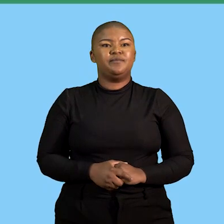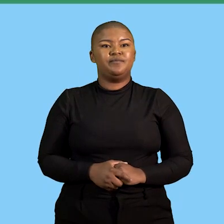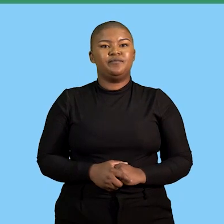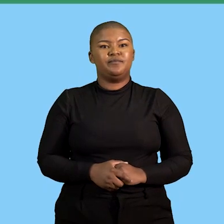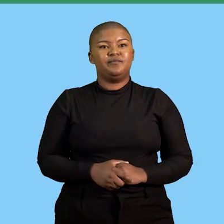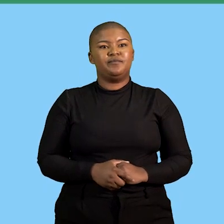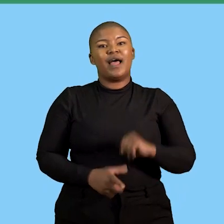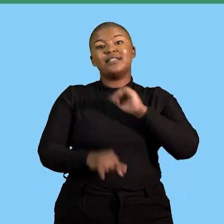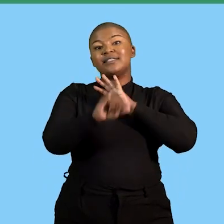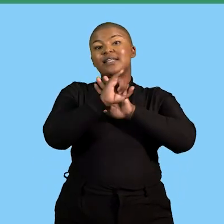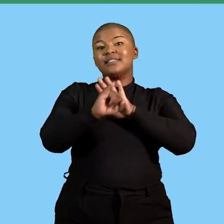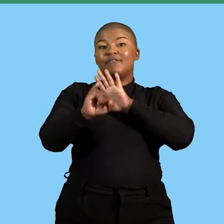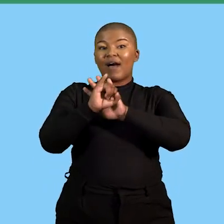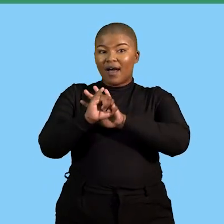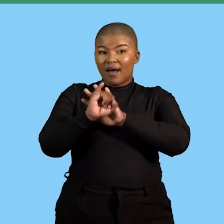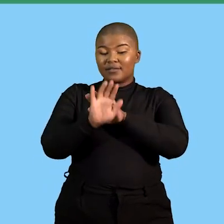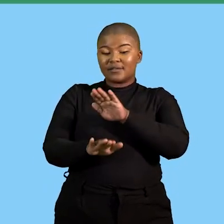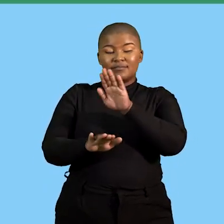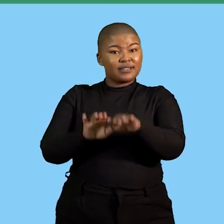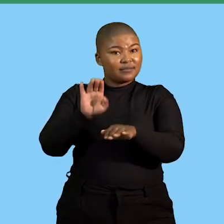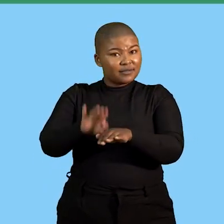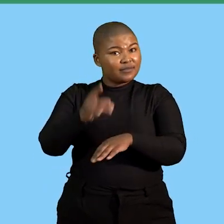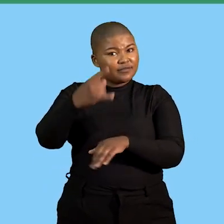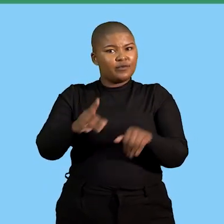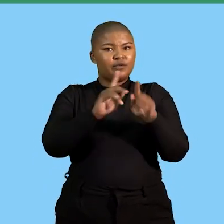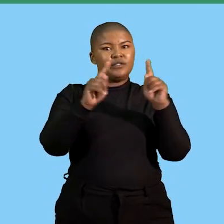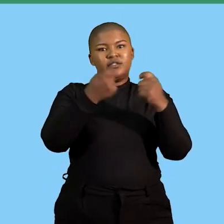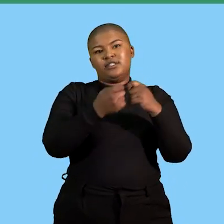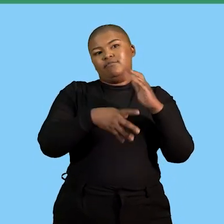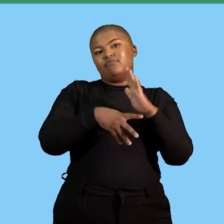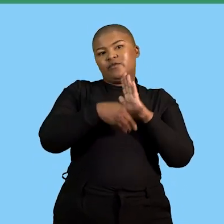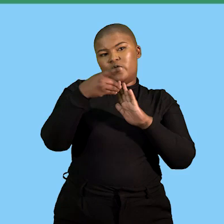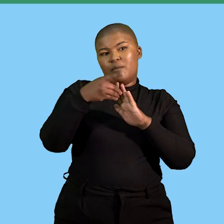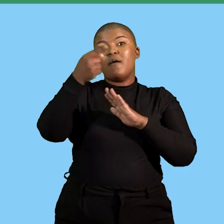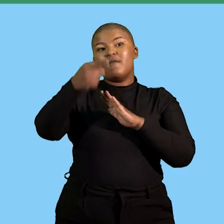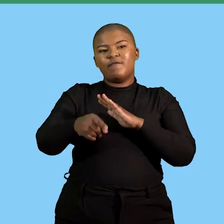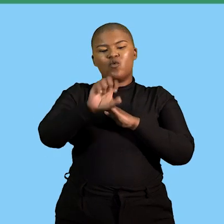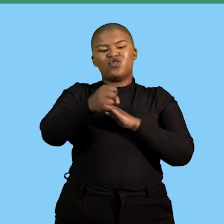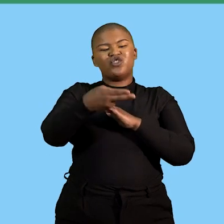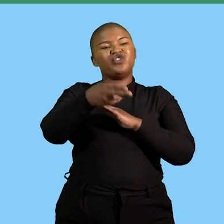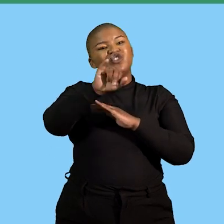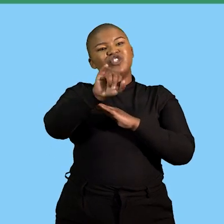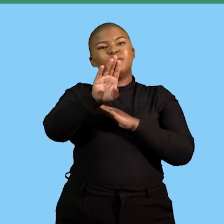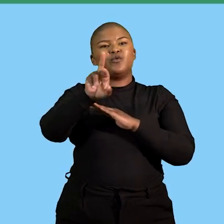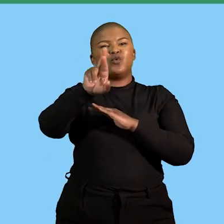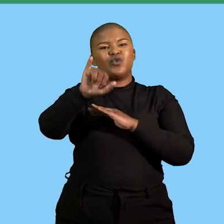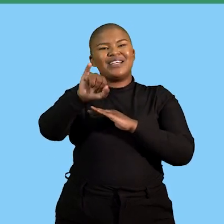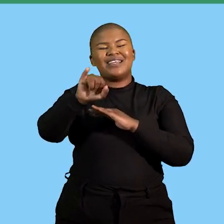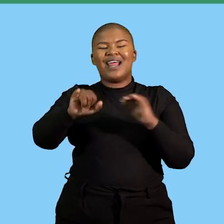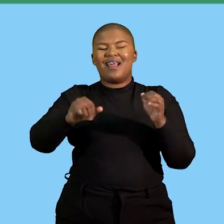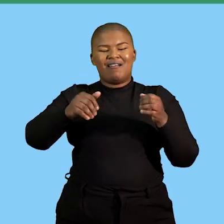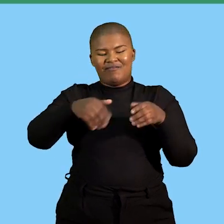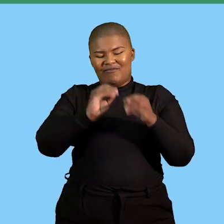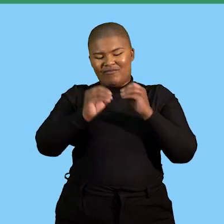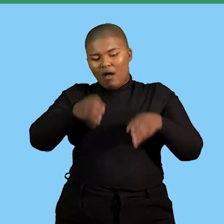the stages of team development applicable to Shiburi construction team